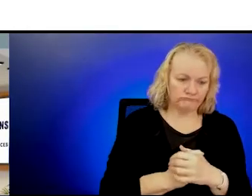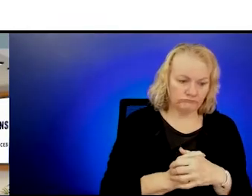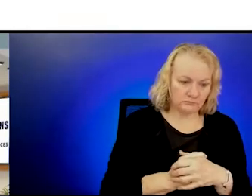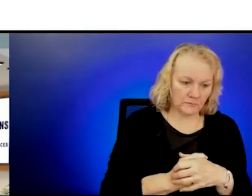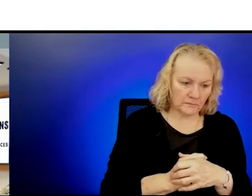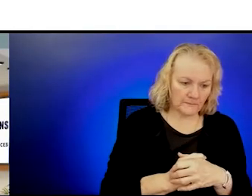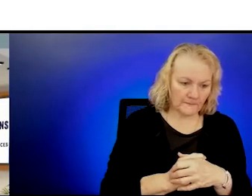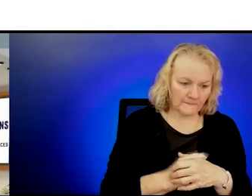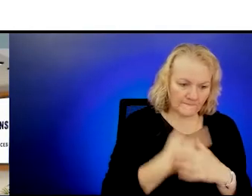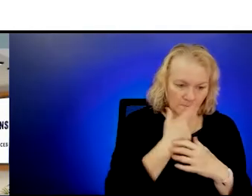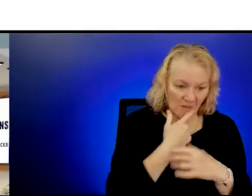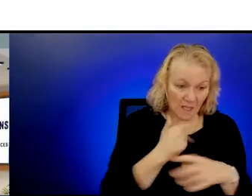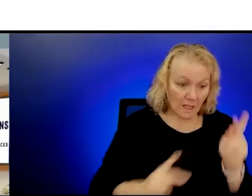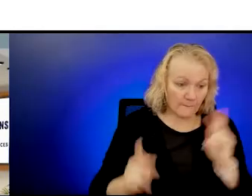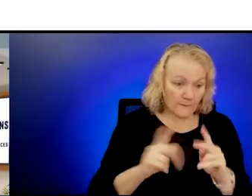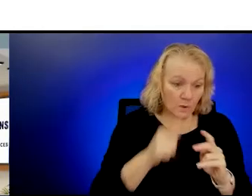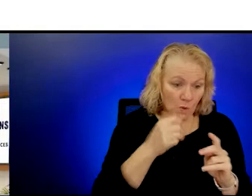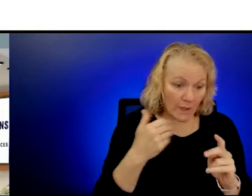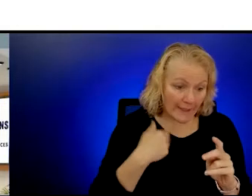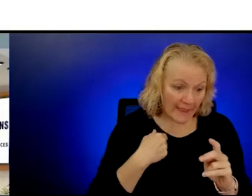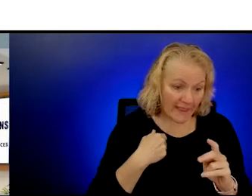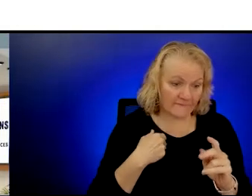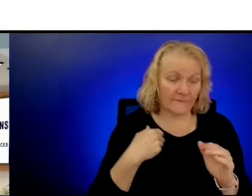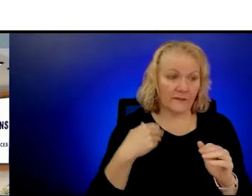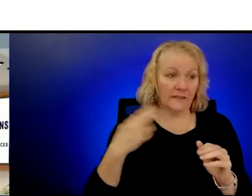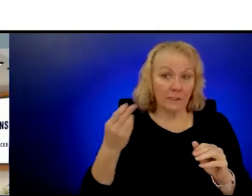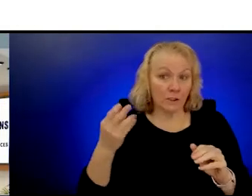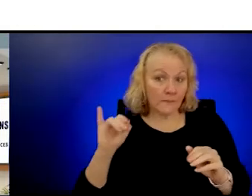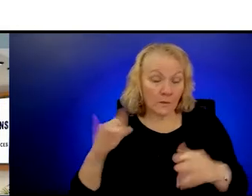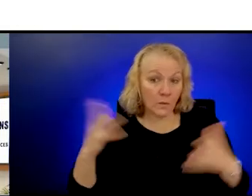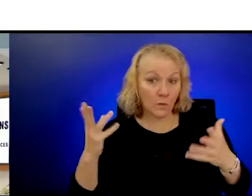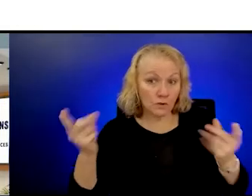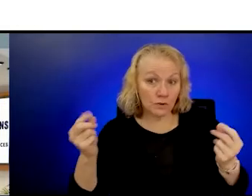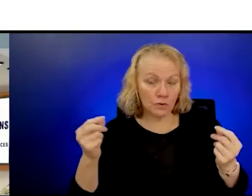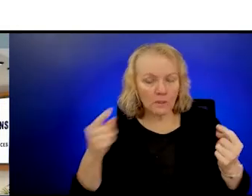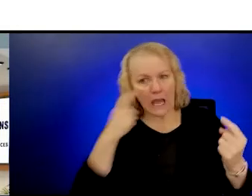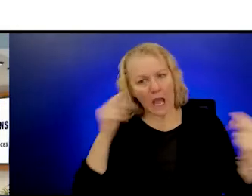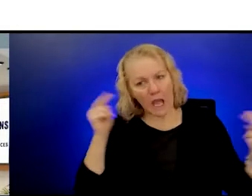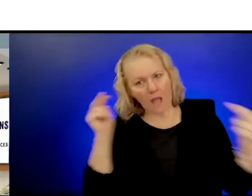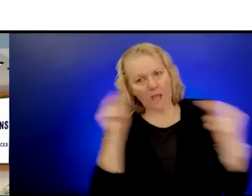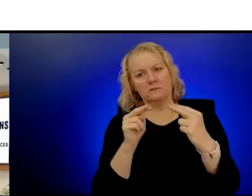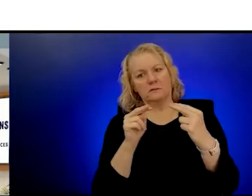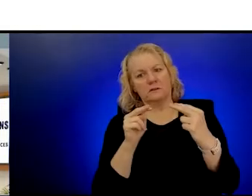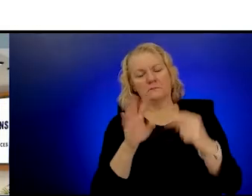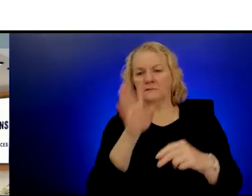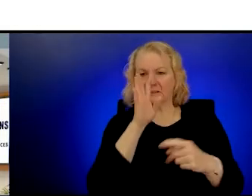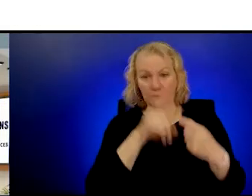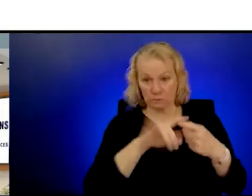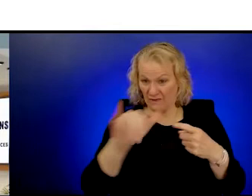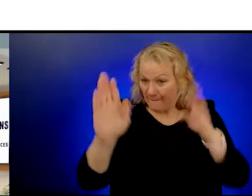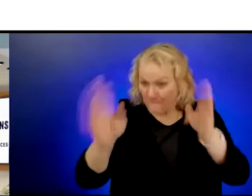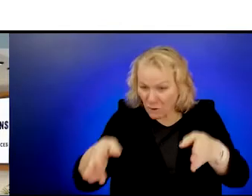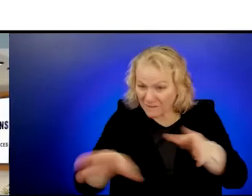Individuals with hearing impairments, the things you want to do is use eye contact. Speak to the person, not to